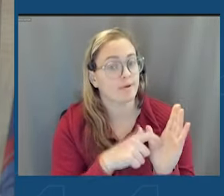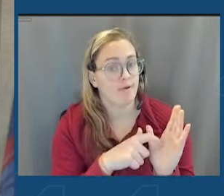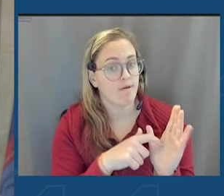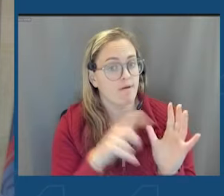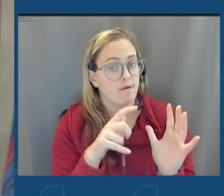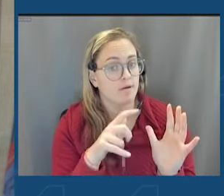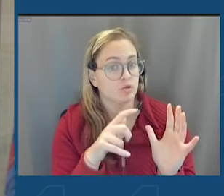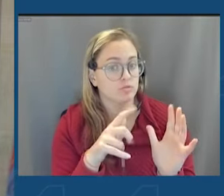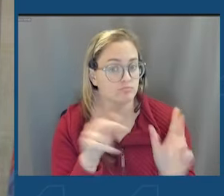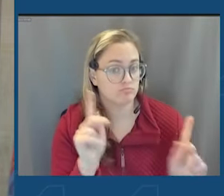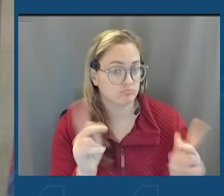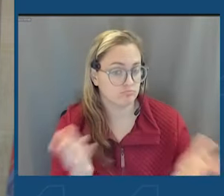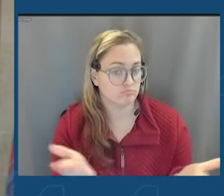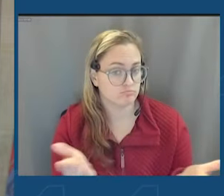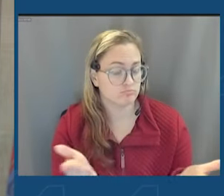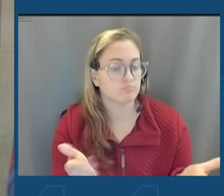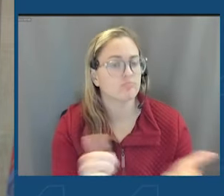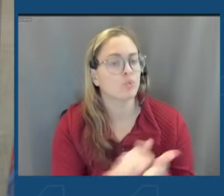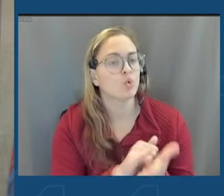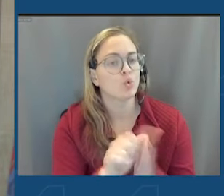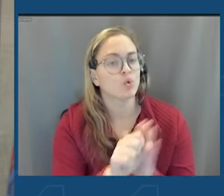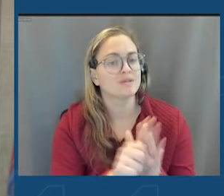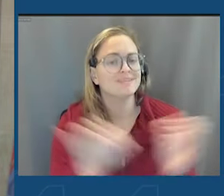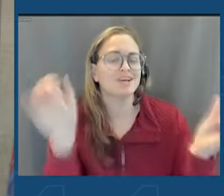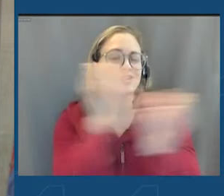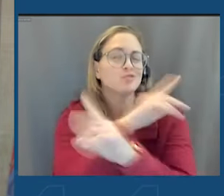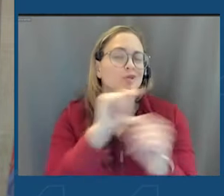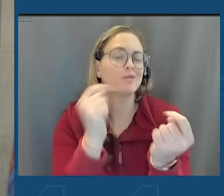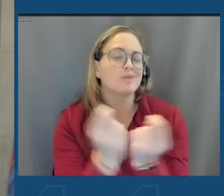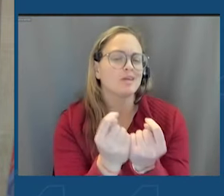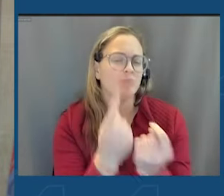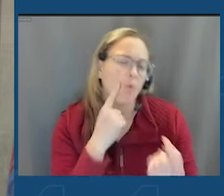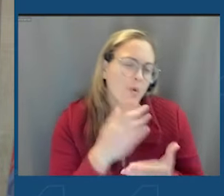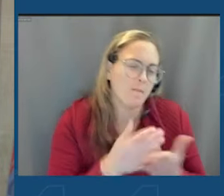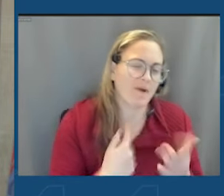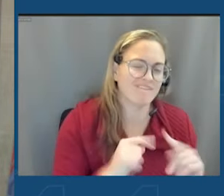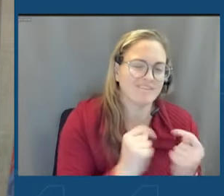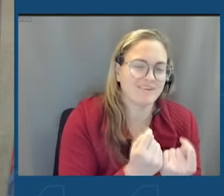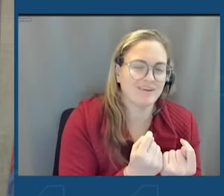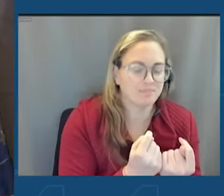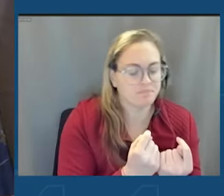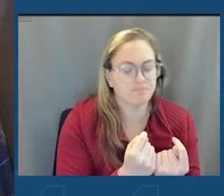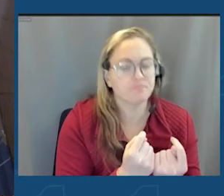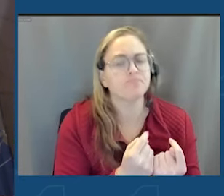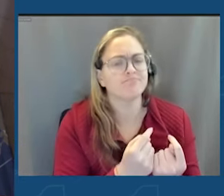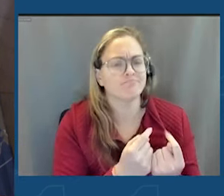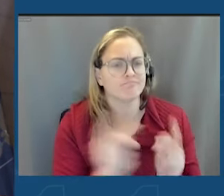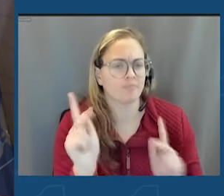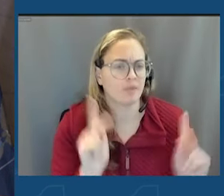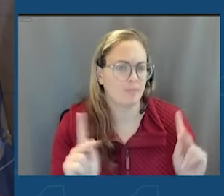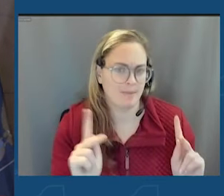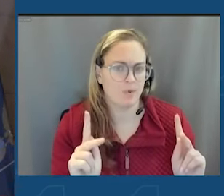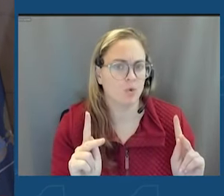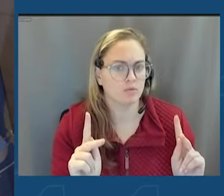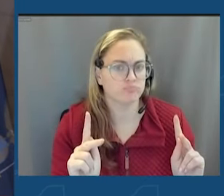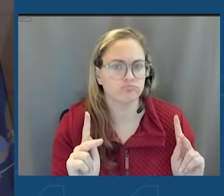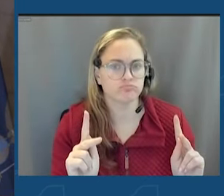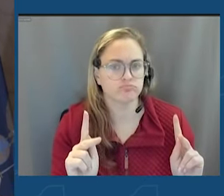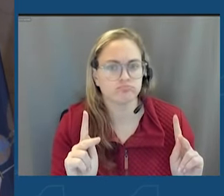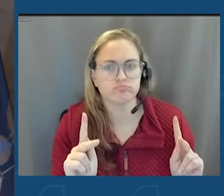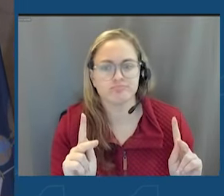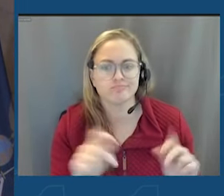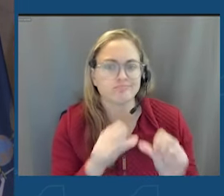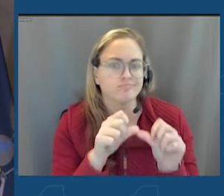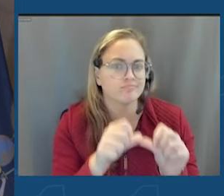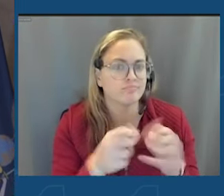the New York State Dream Team, or at least part of it. That would be the individuals who are the consummate public servants. I want to